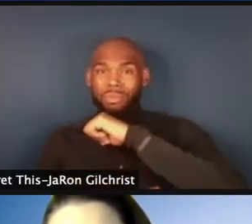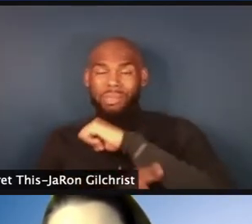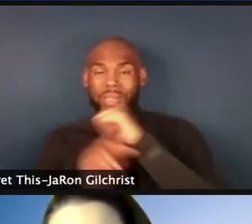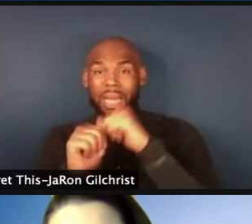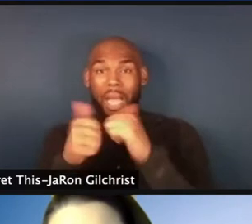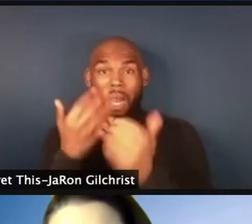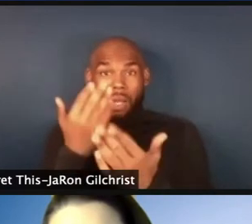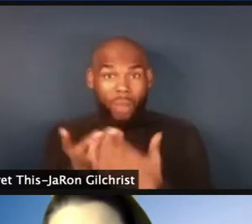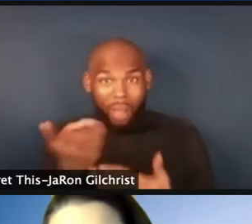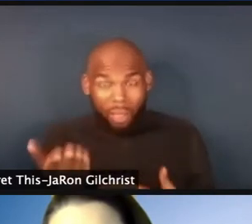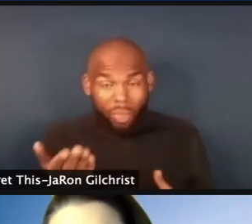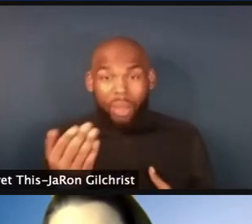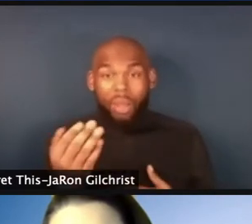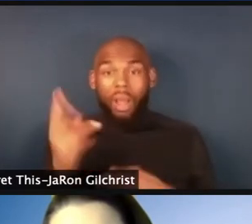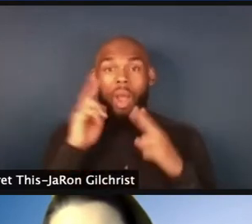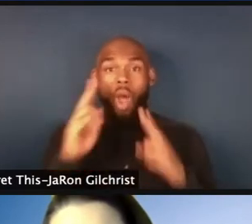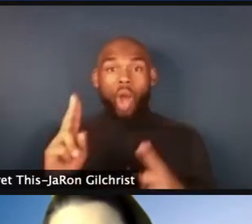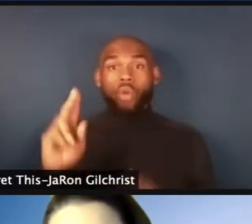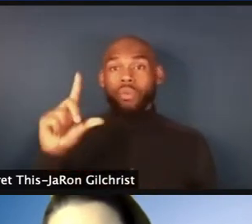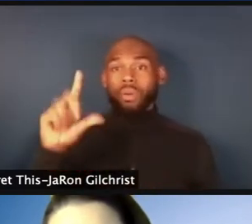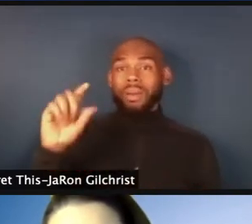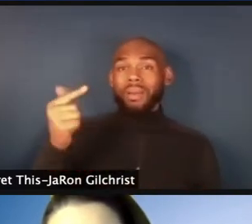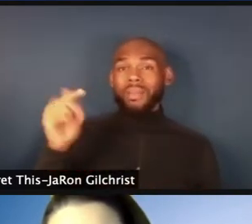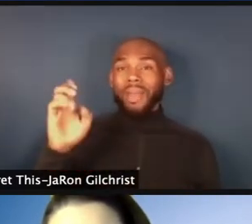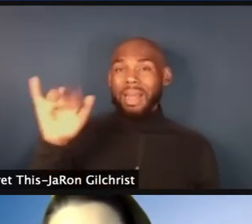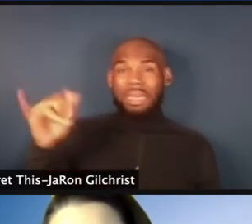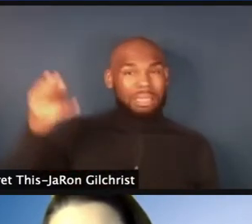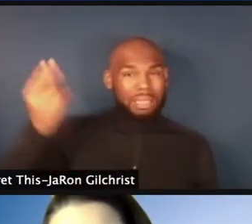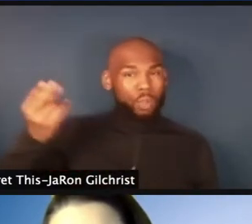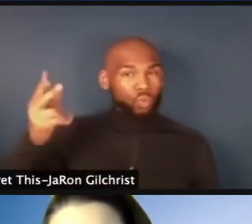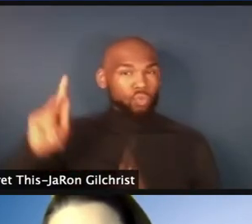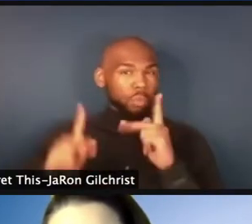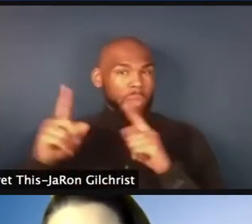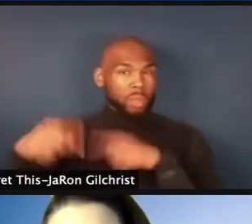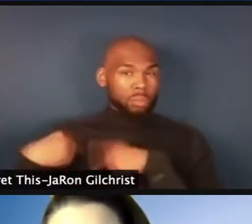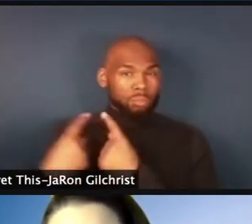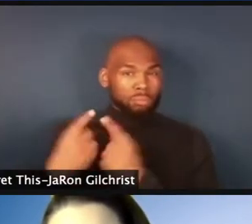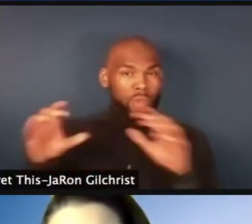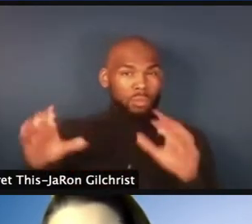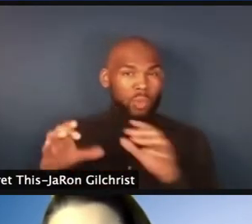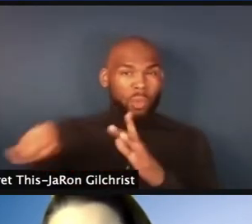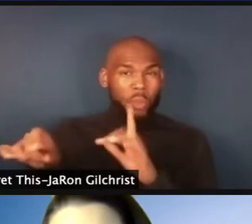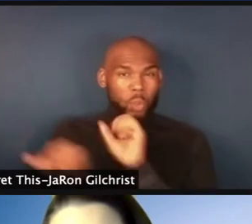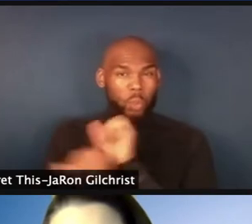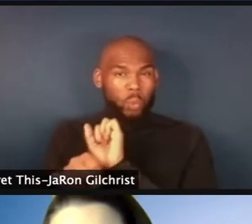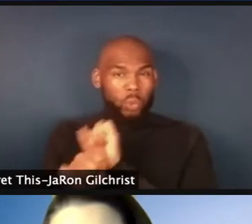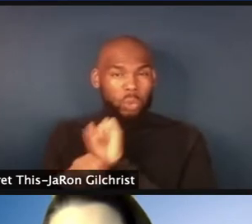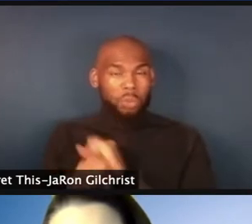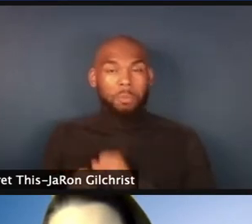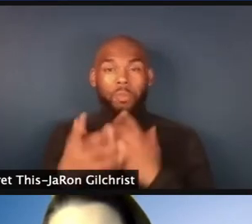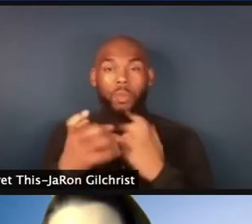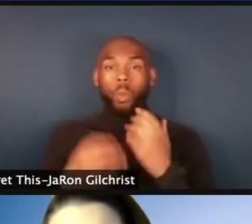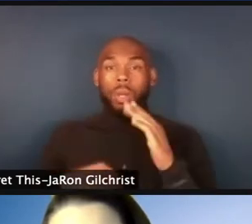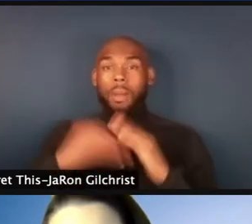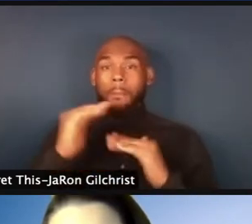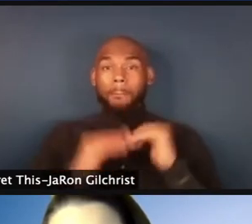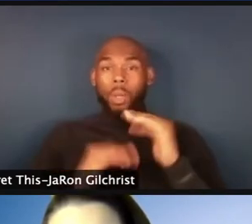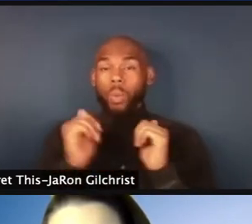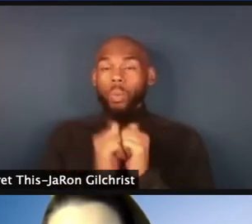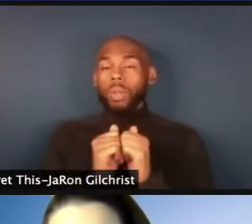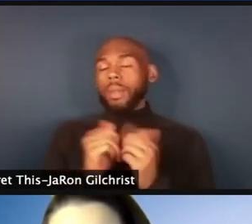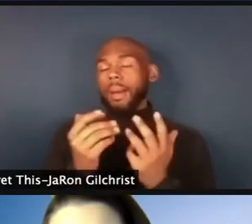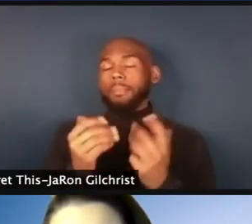honoring the legacies of the people who have been doing this work the whole time. And so really what we wanted to build with Green New Theater was, it's not just